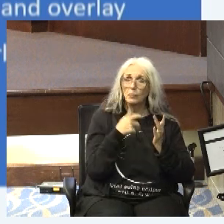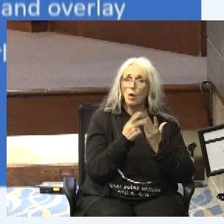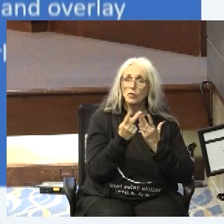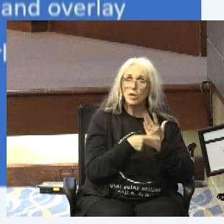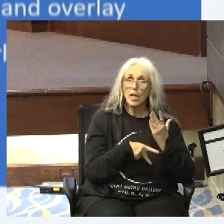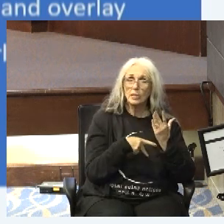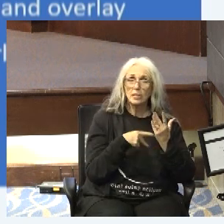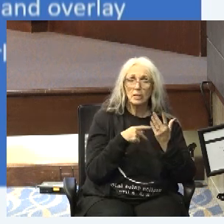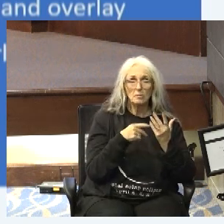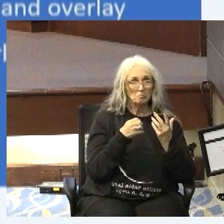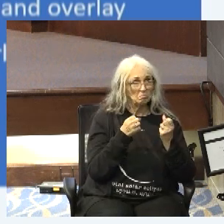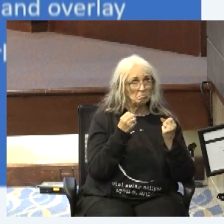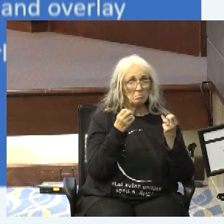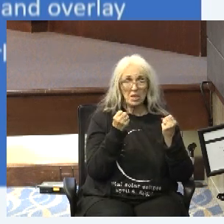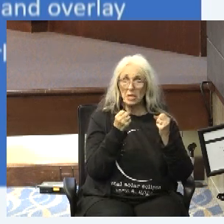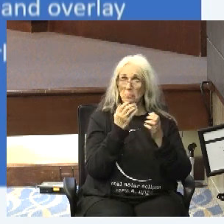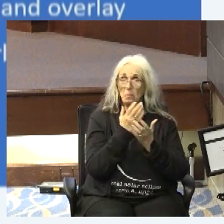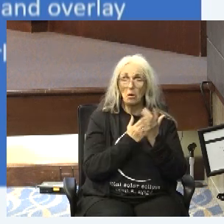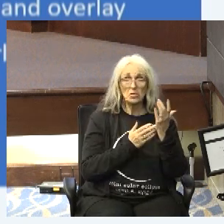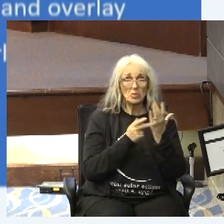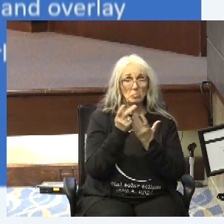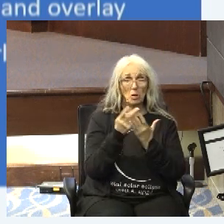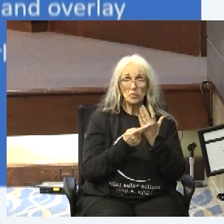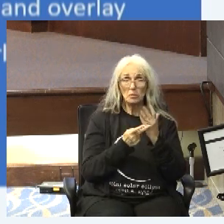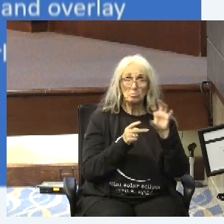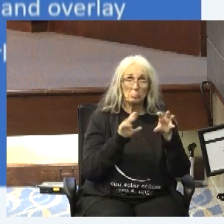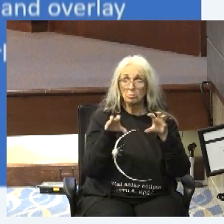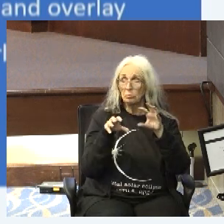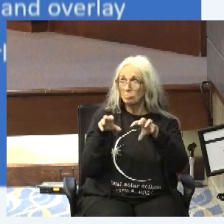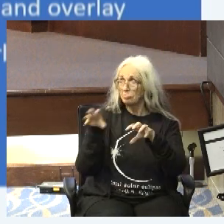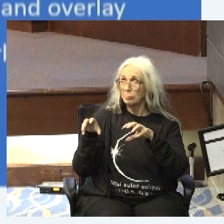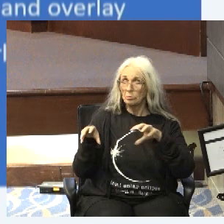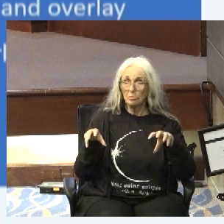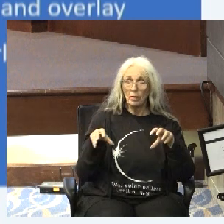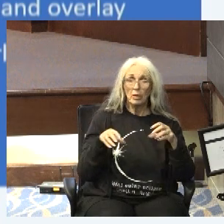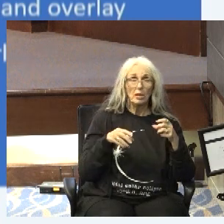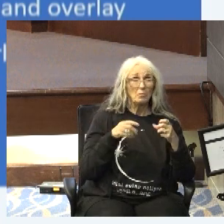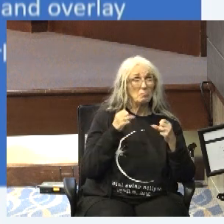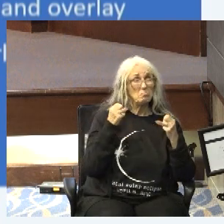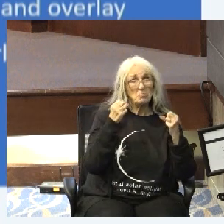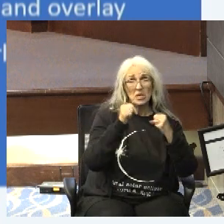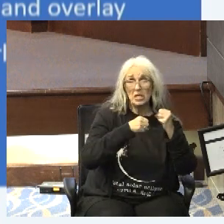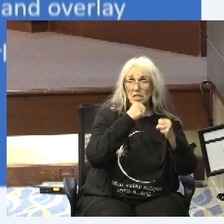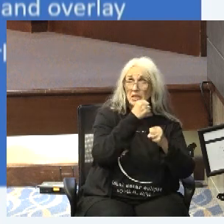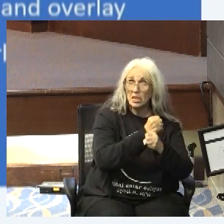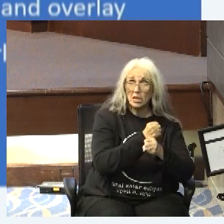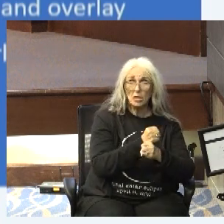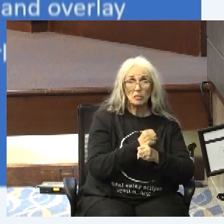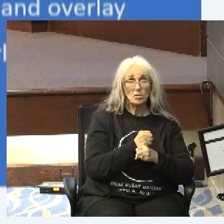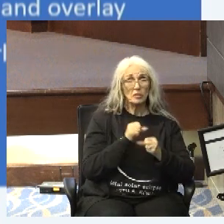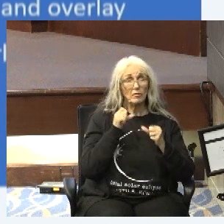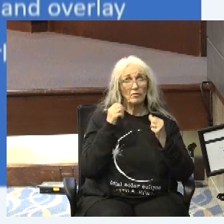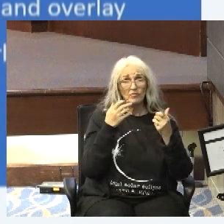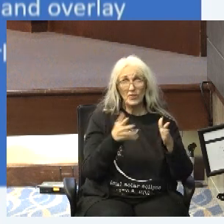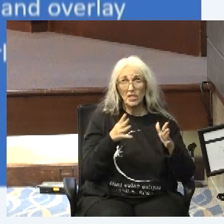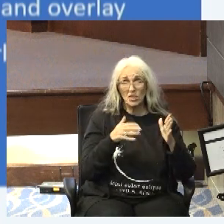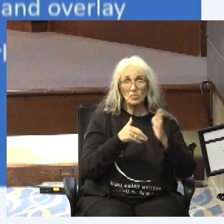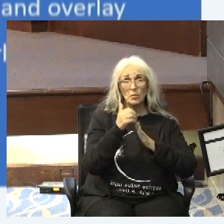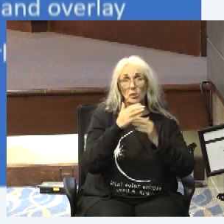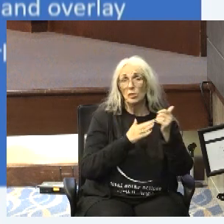a multi-phase project, and it's going to take years, if not even a decade or more, to build out. And it's hard